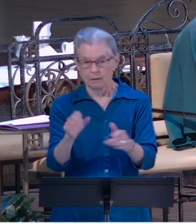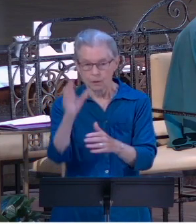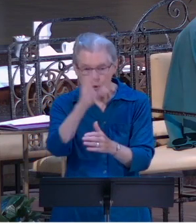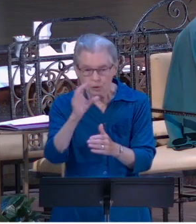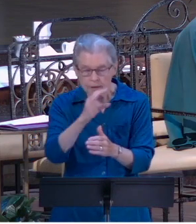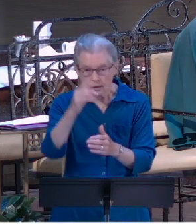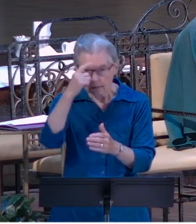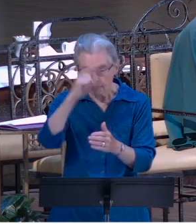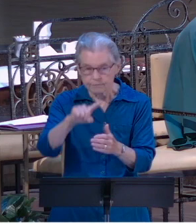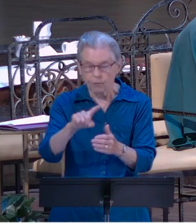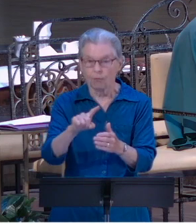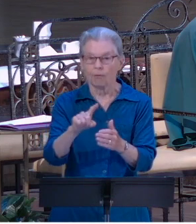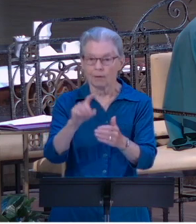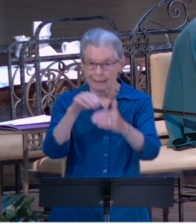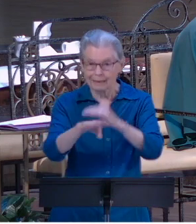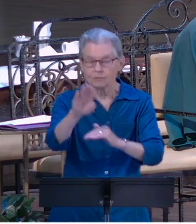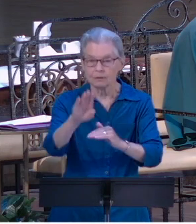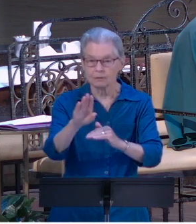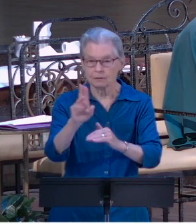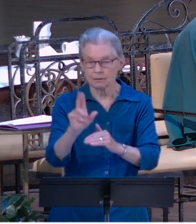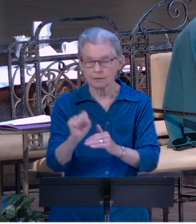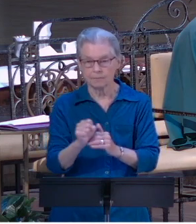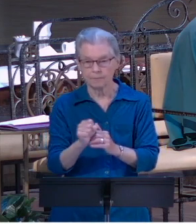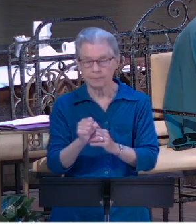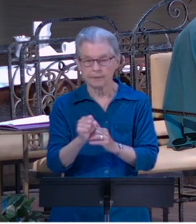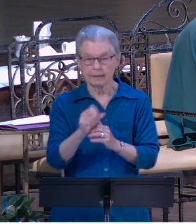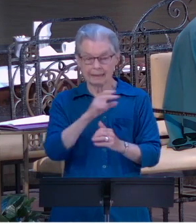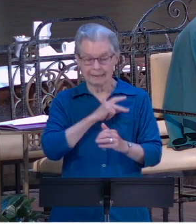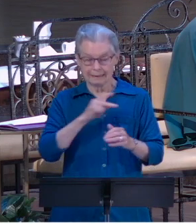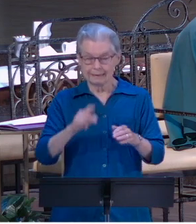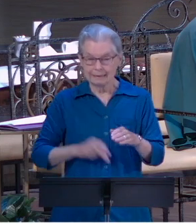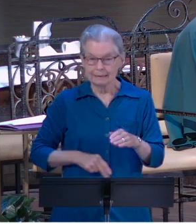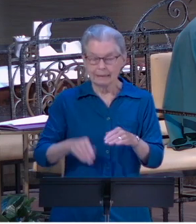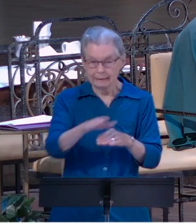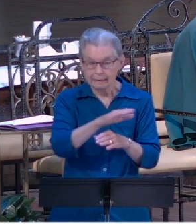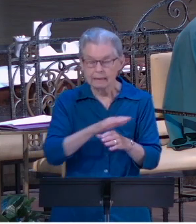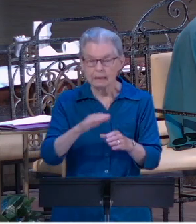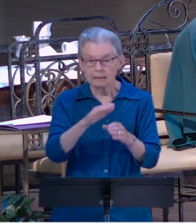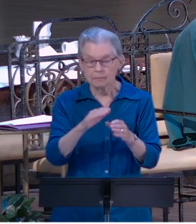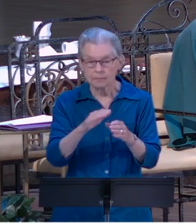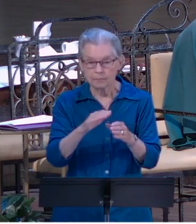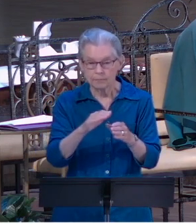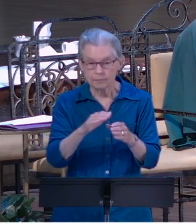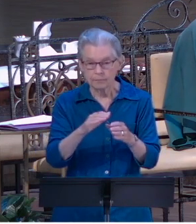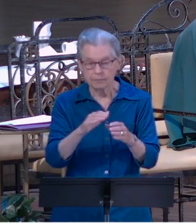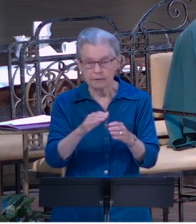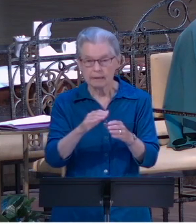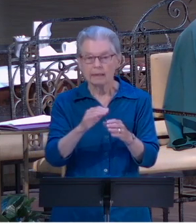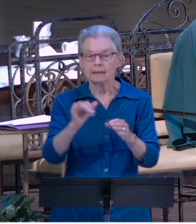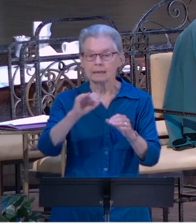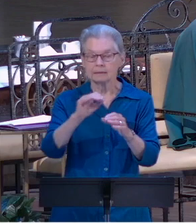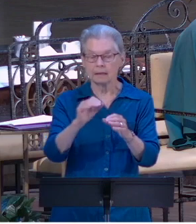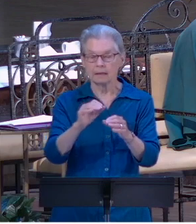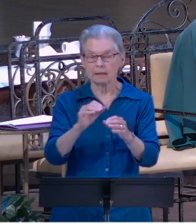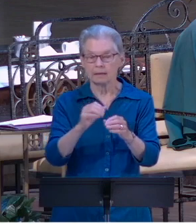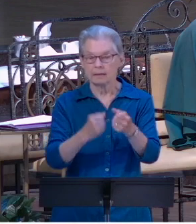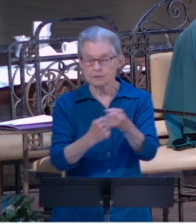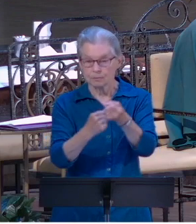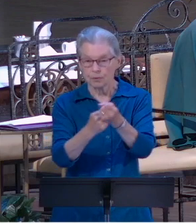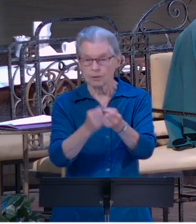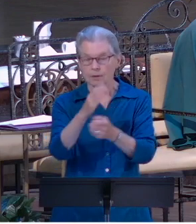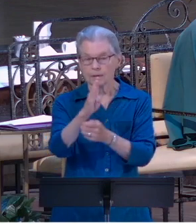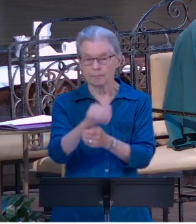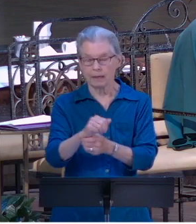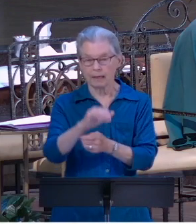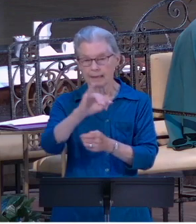Key No Border Initiative, or KBI, is a Jesuit ministry in Nogales